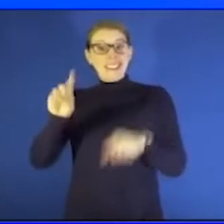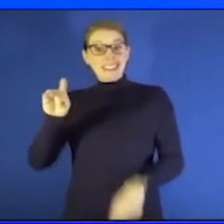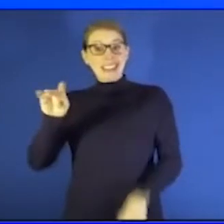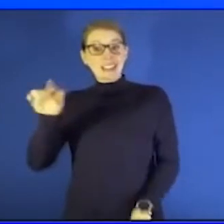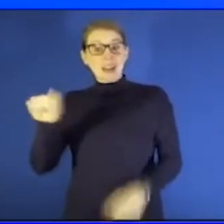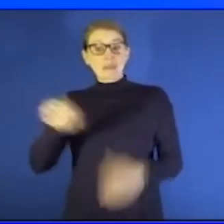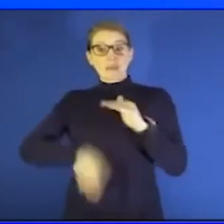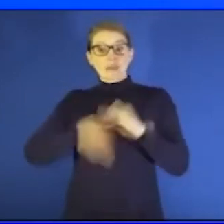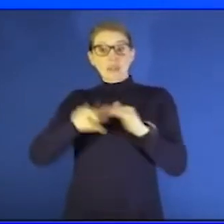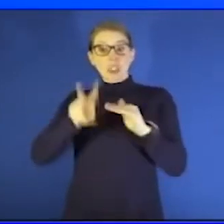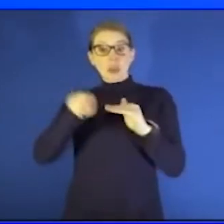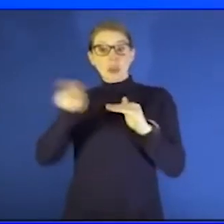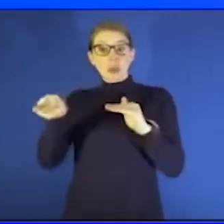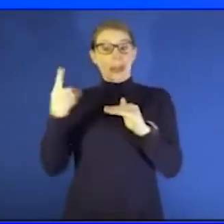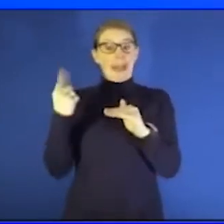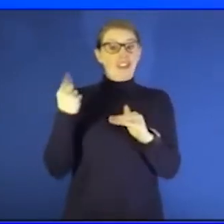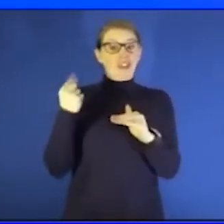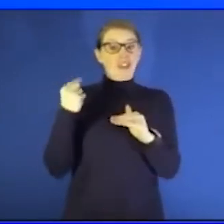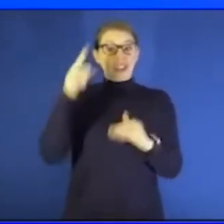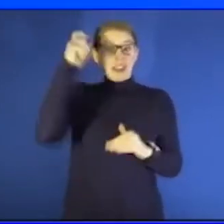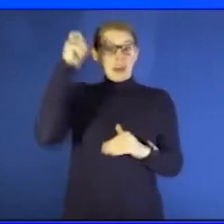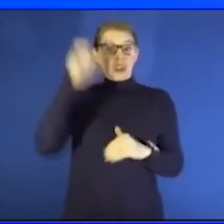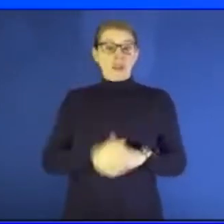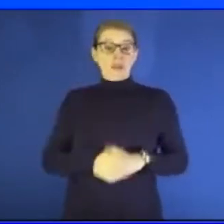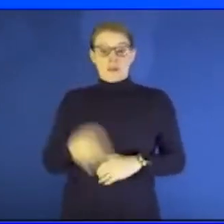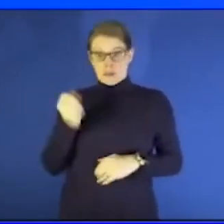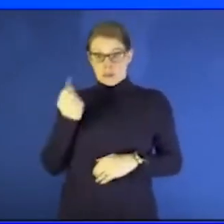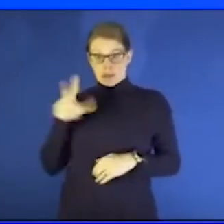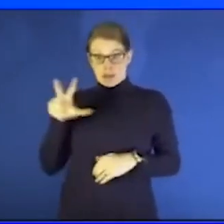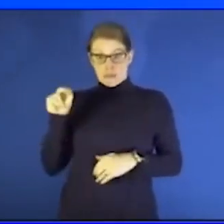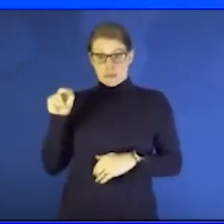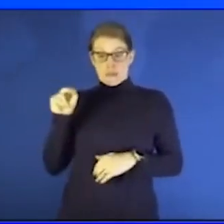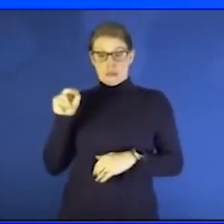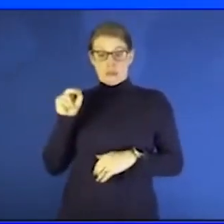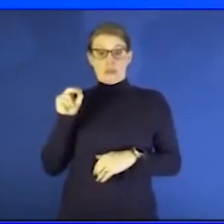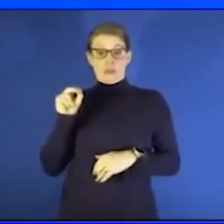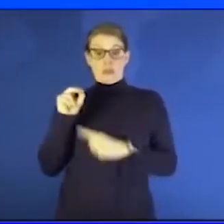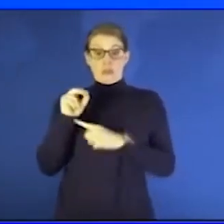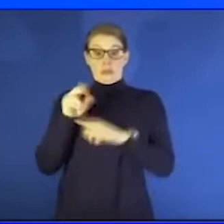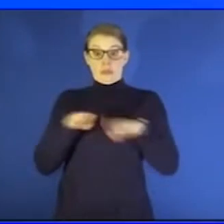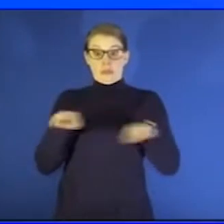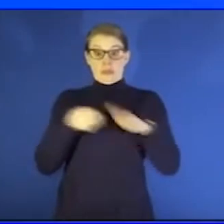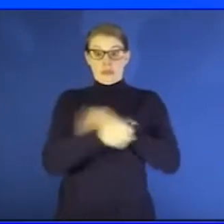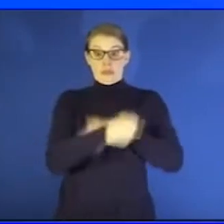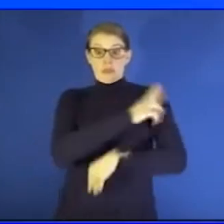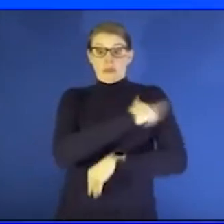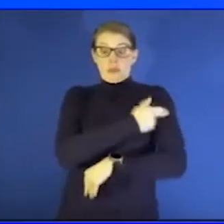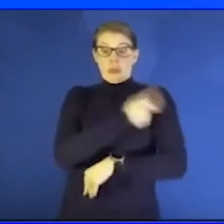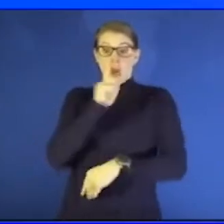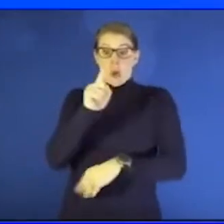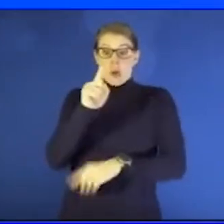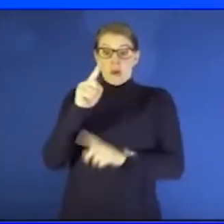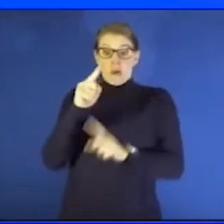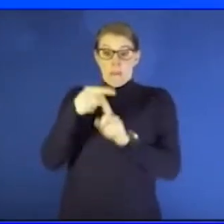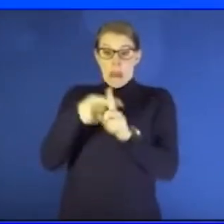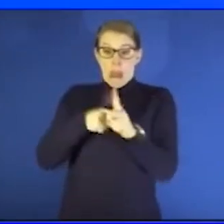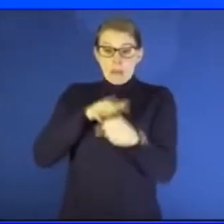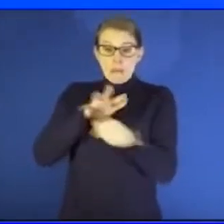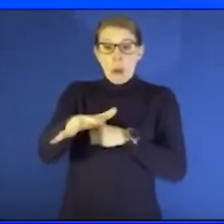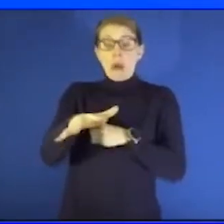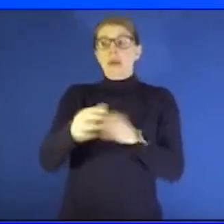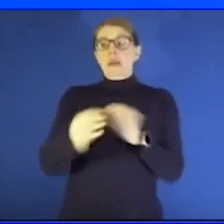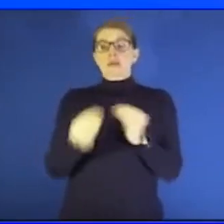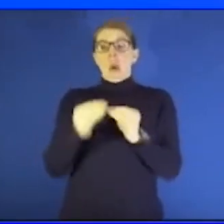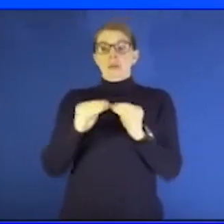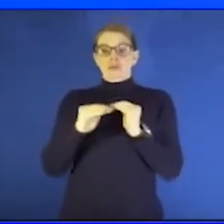22 last summer. So being in the 30s throughout an entire month is significantly higher, and we've had a sustained level of